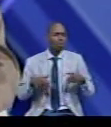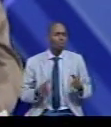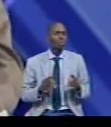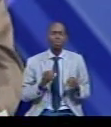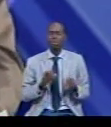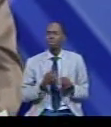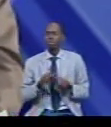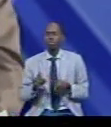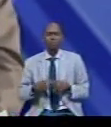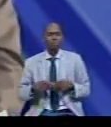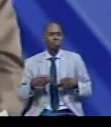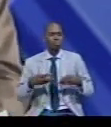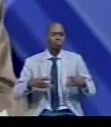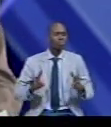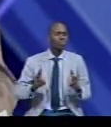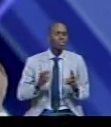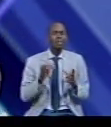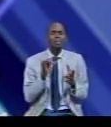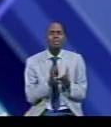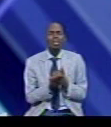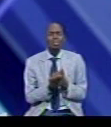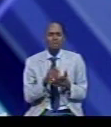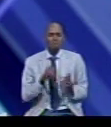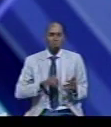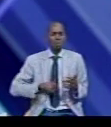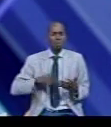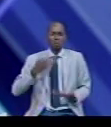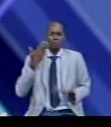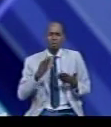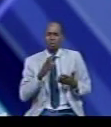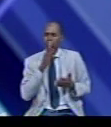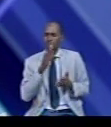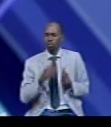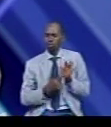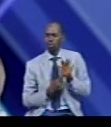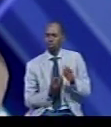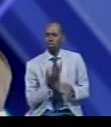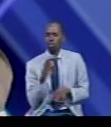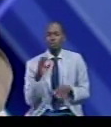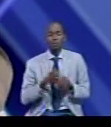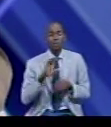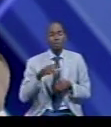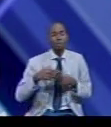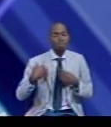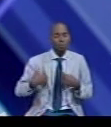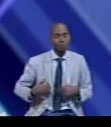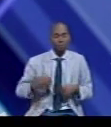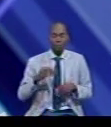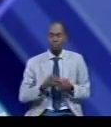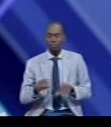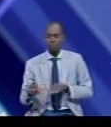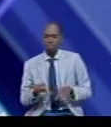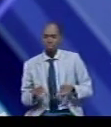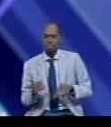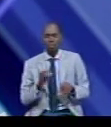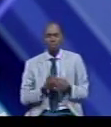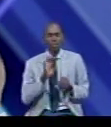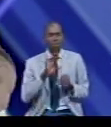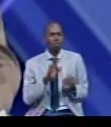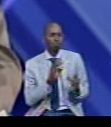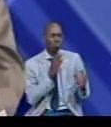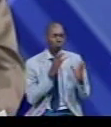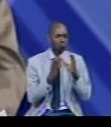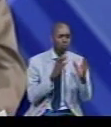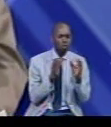shades, that it may be manifesting in your life, in your activities, in your relationship with people. Let